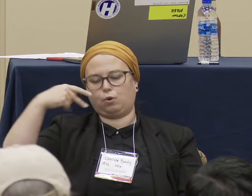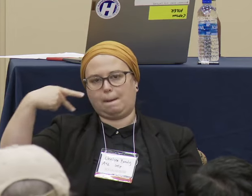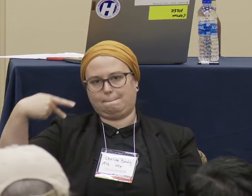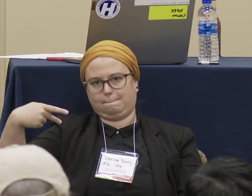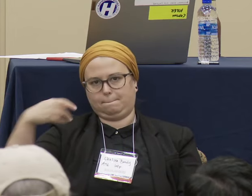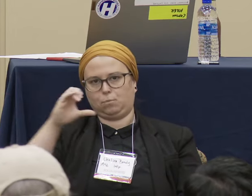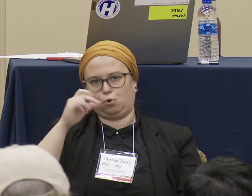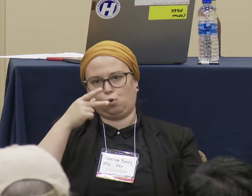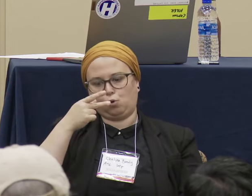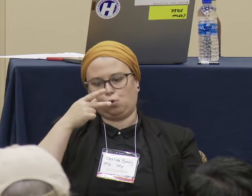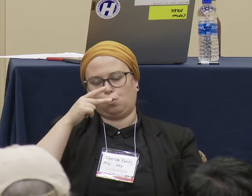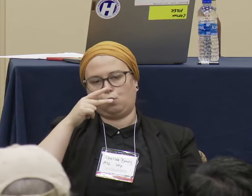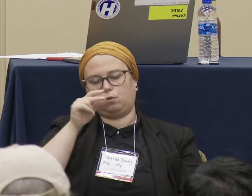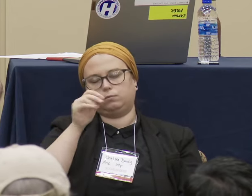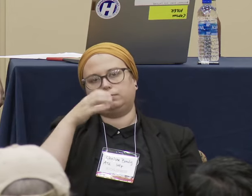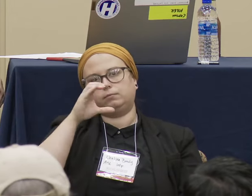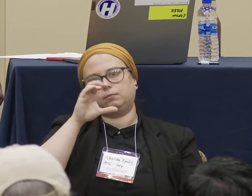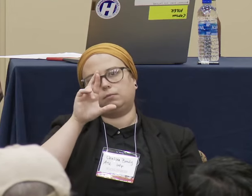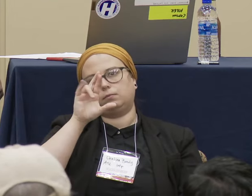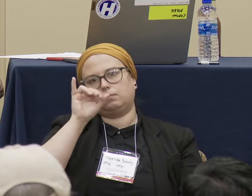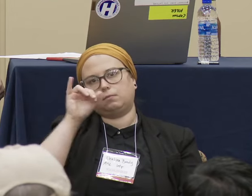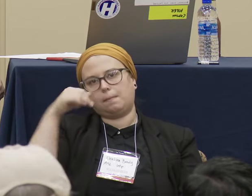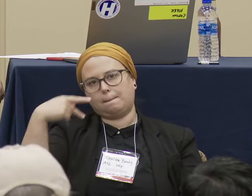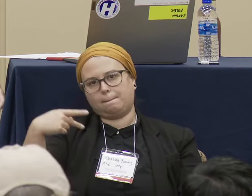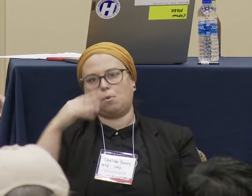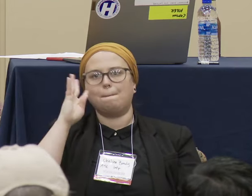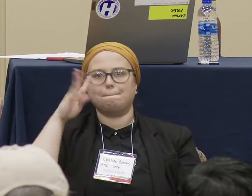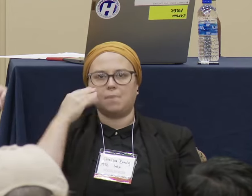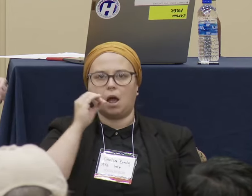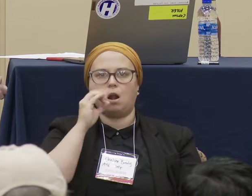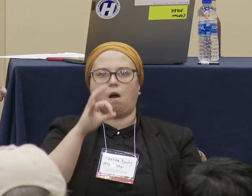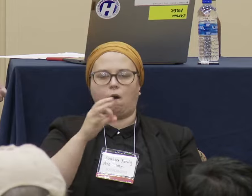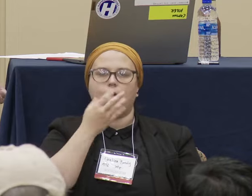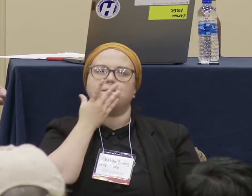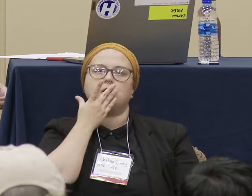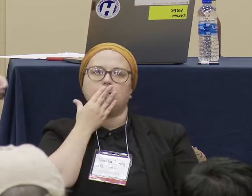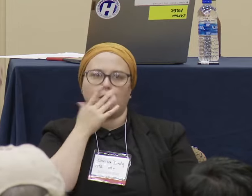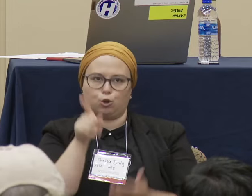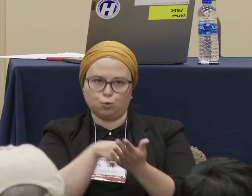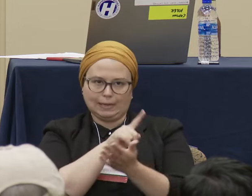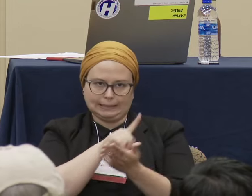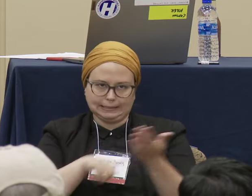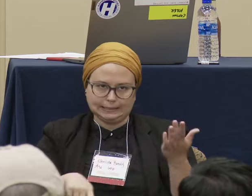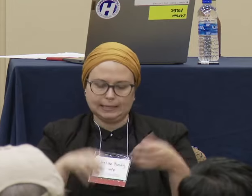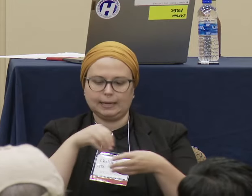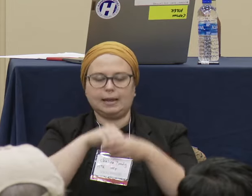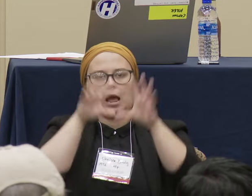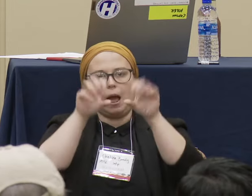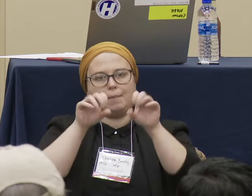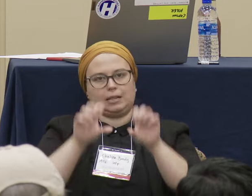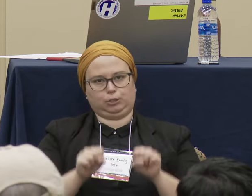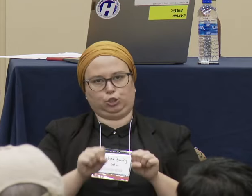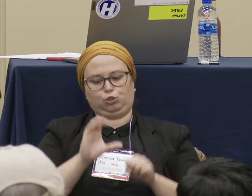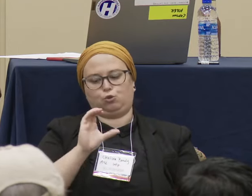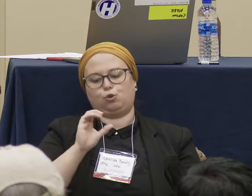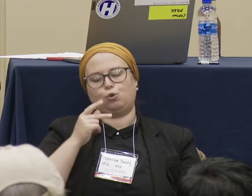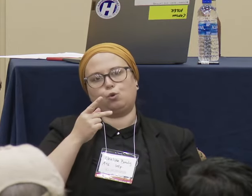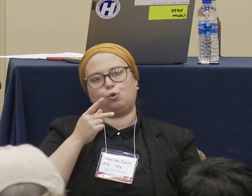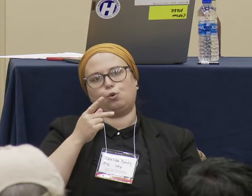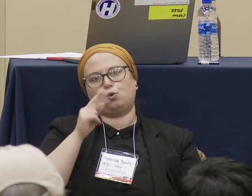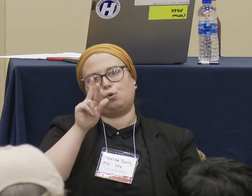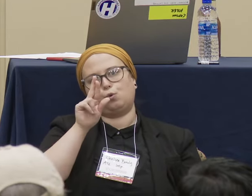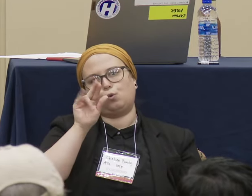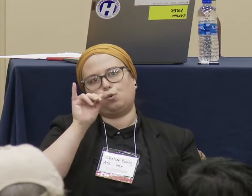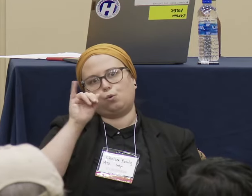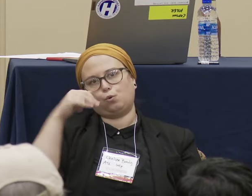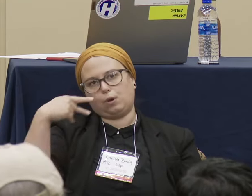Color Critique of Incarceration and Abolition. And what I mean by, CRIP is a reclaimed term by people